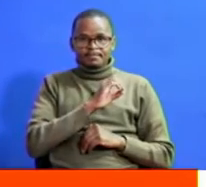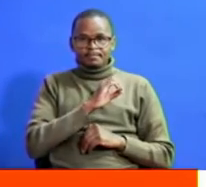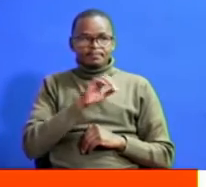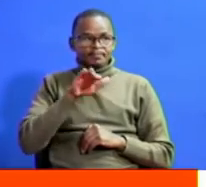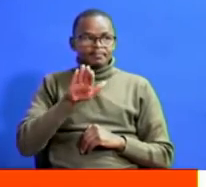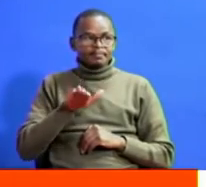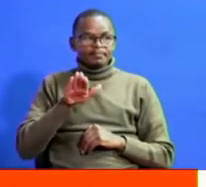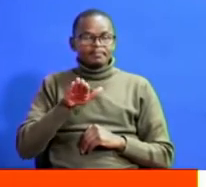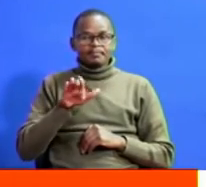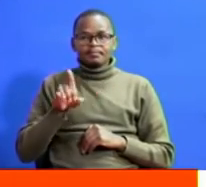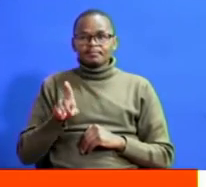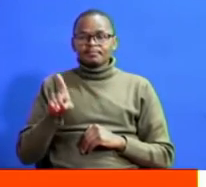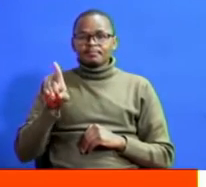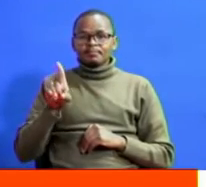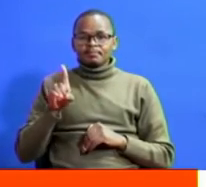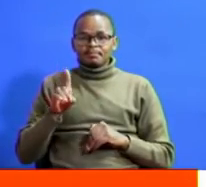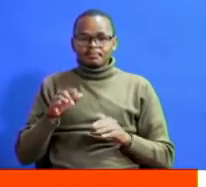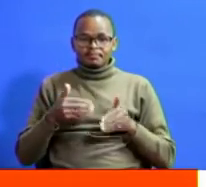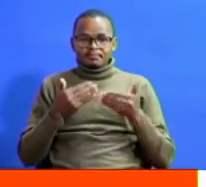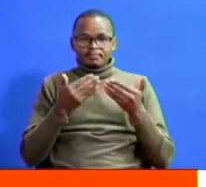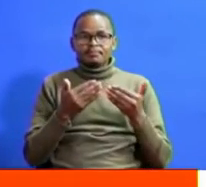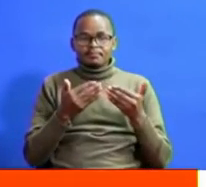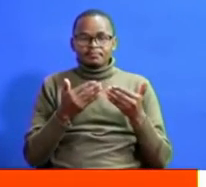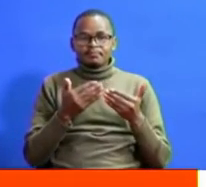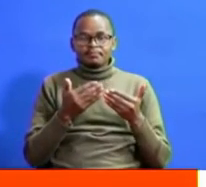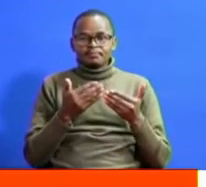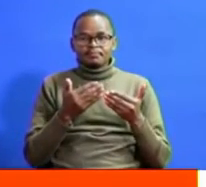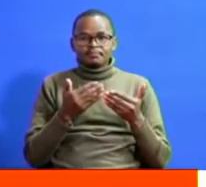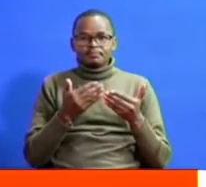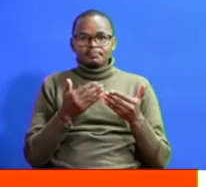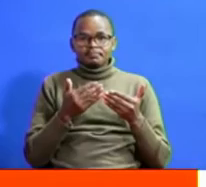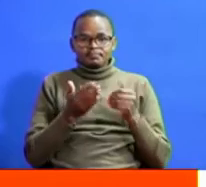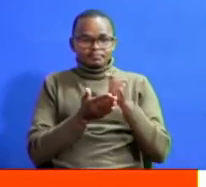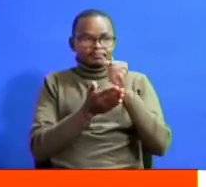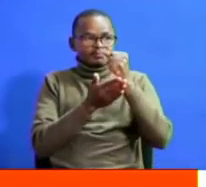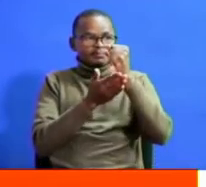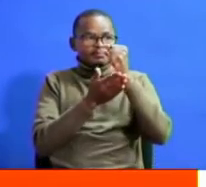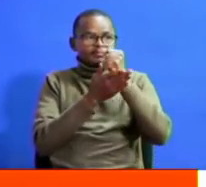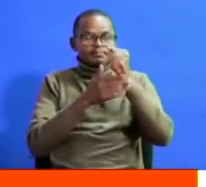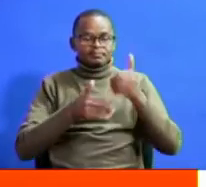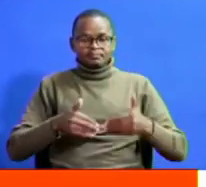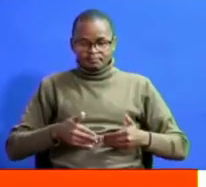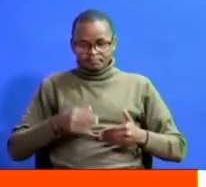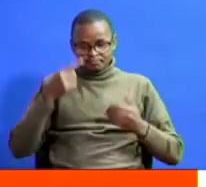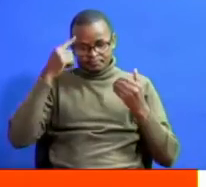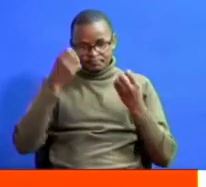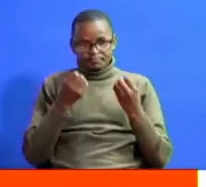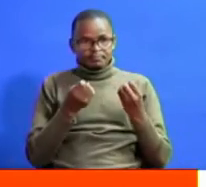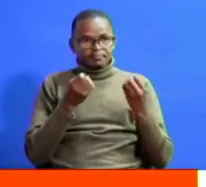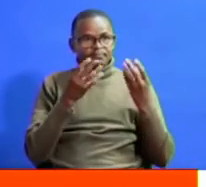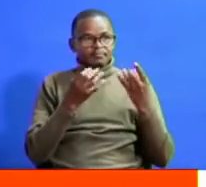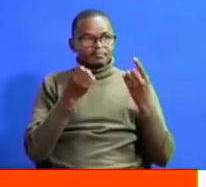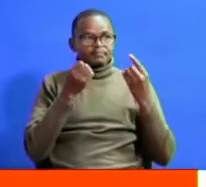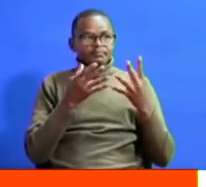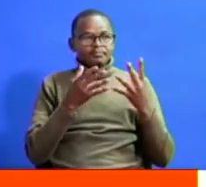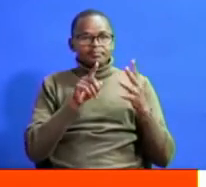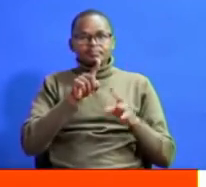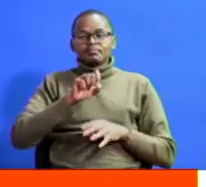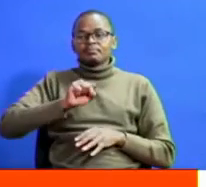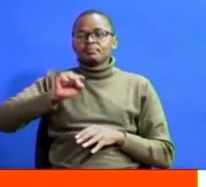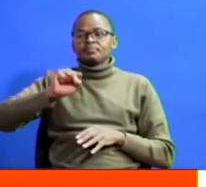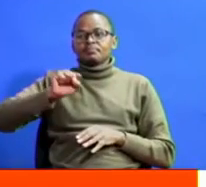mama. Watupatie msaada kwa vijana wetu, maana vijana wetu ndio wanatumiwa na wa